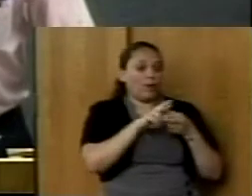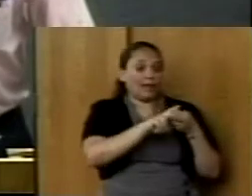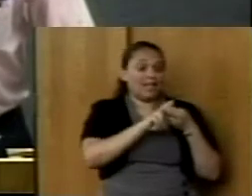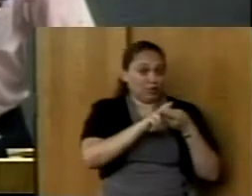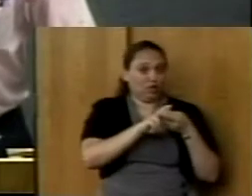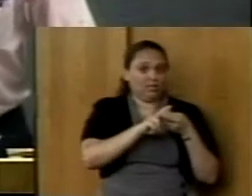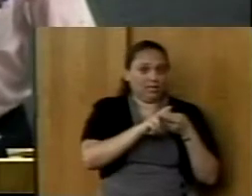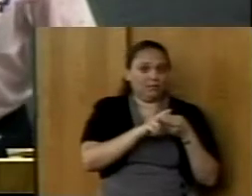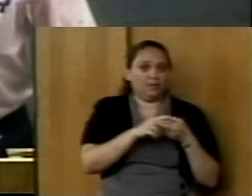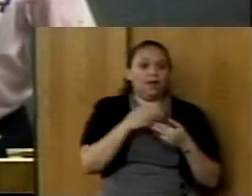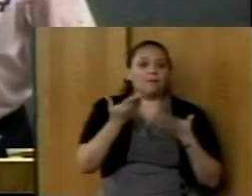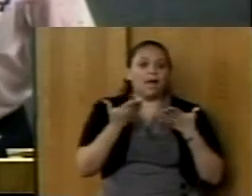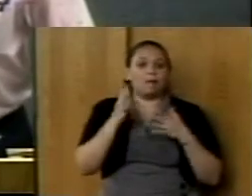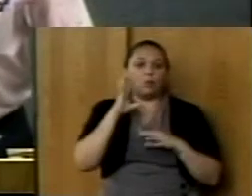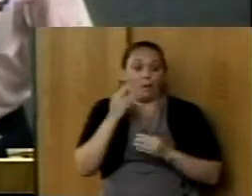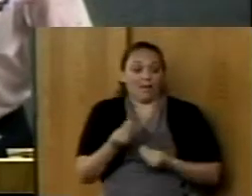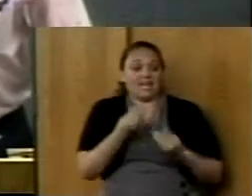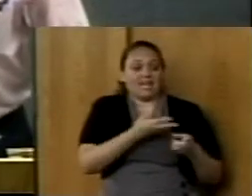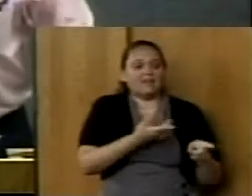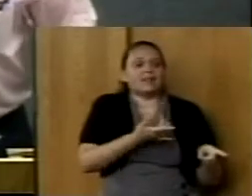given the